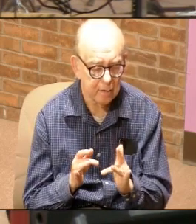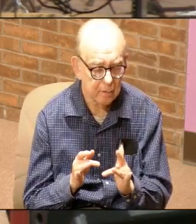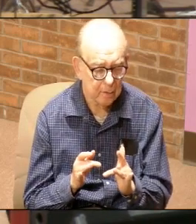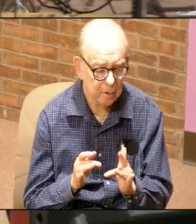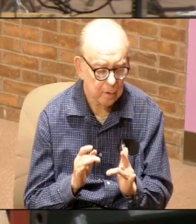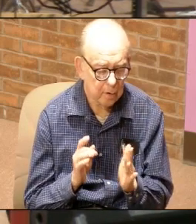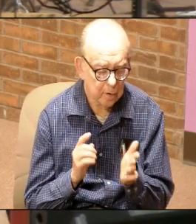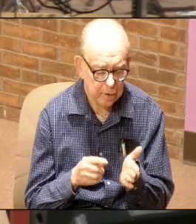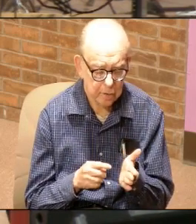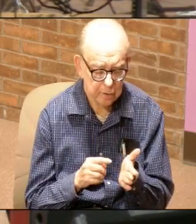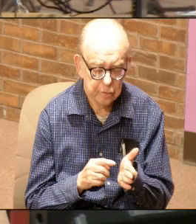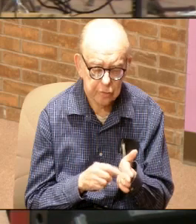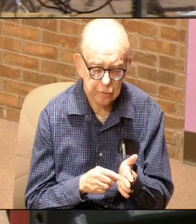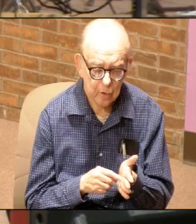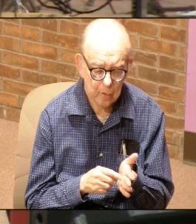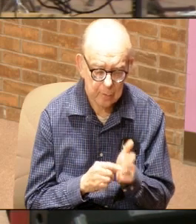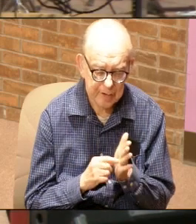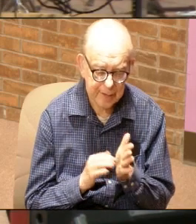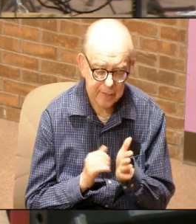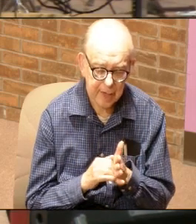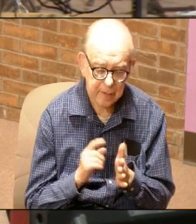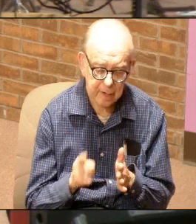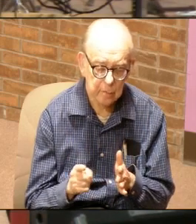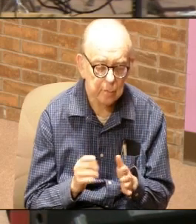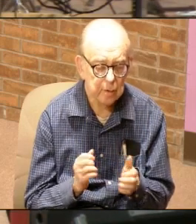to show me that they love me.